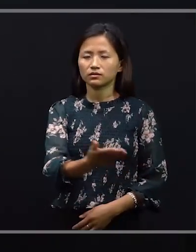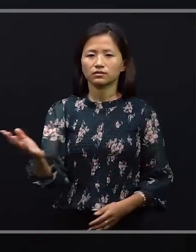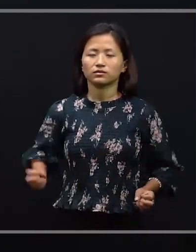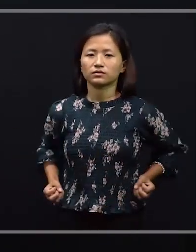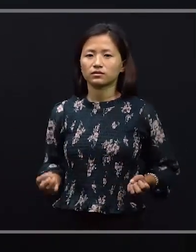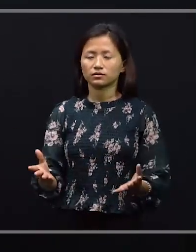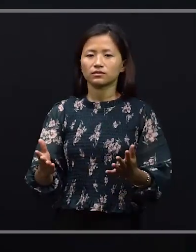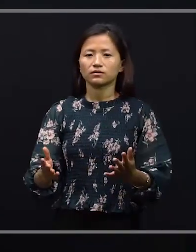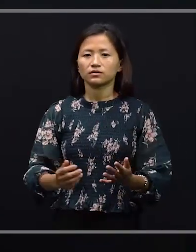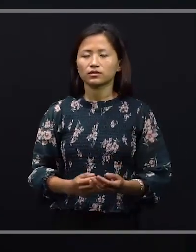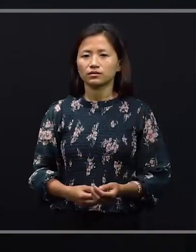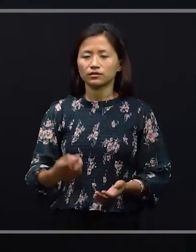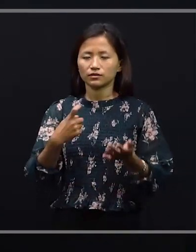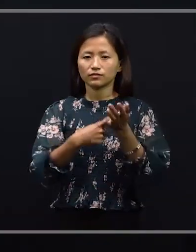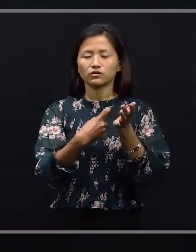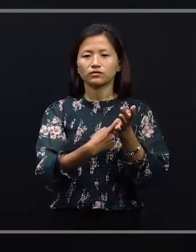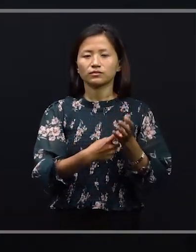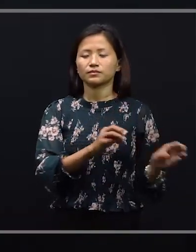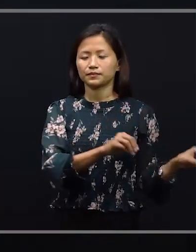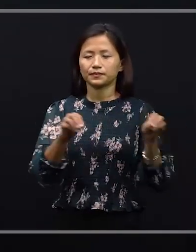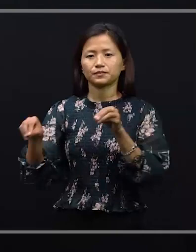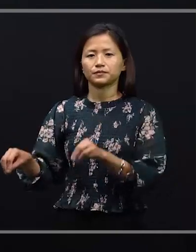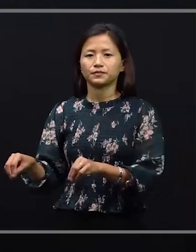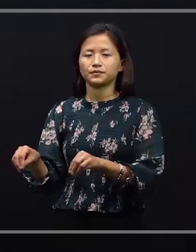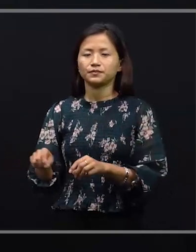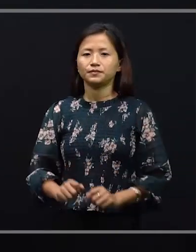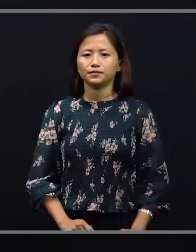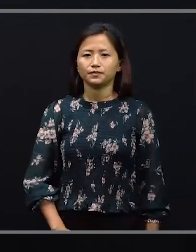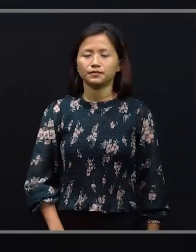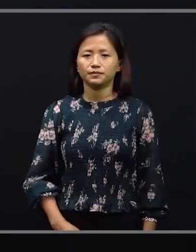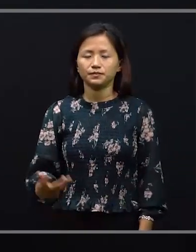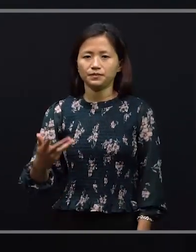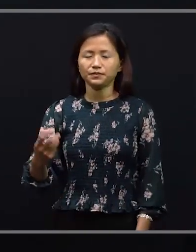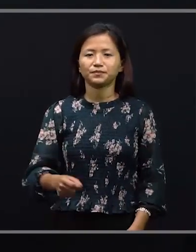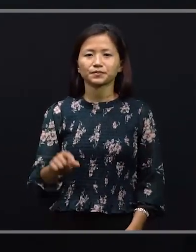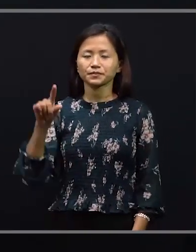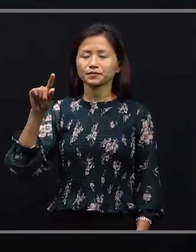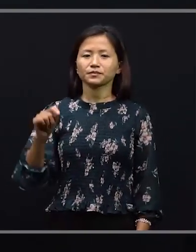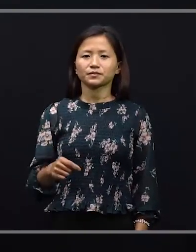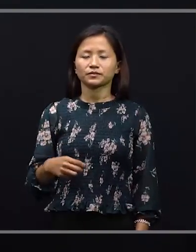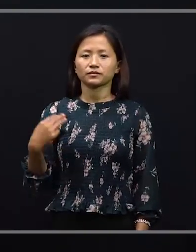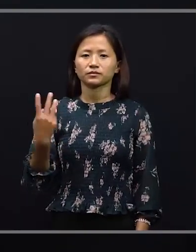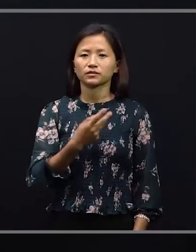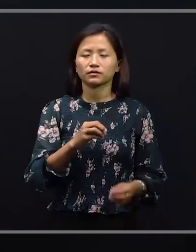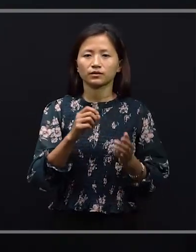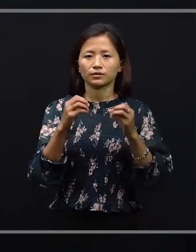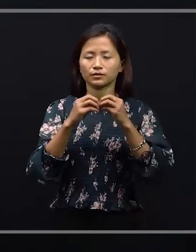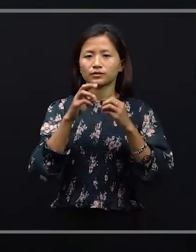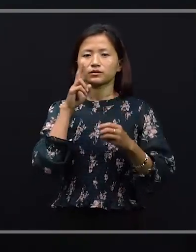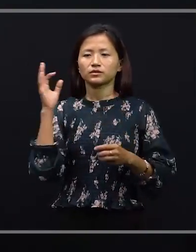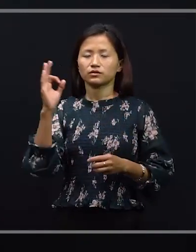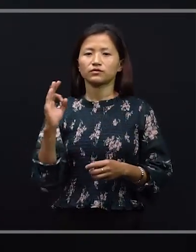this revolutionary movement. Okay, and what they did was they started assassinating the British officials,